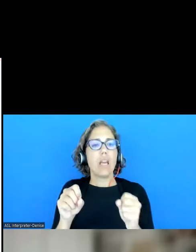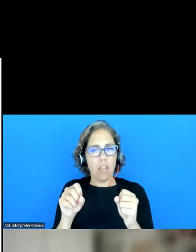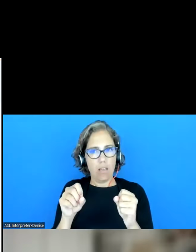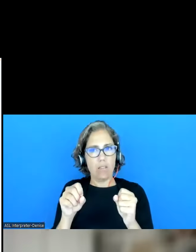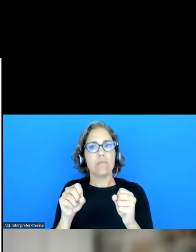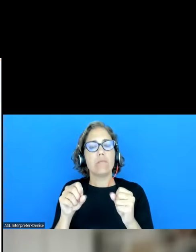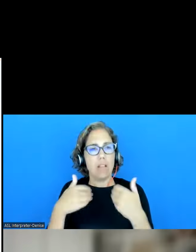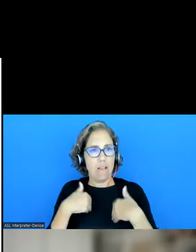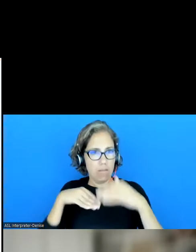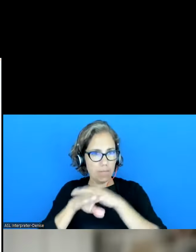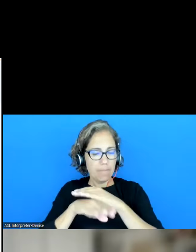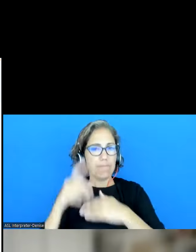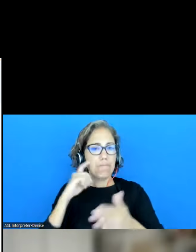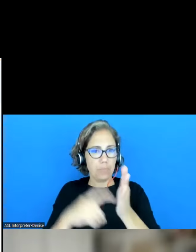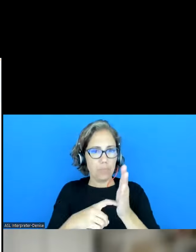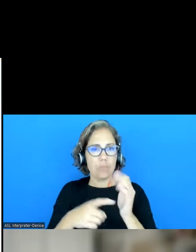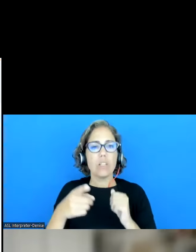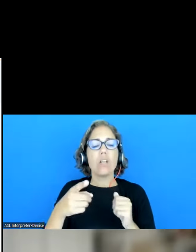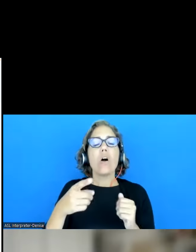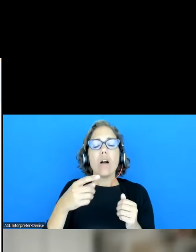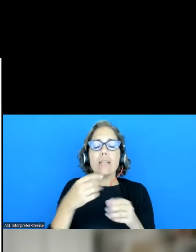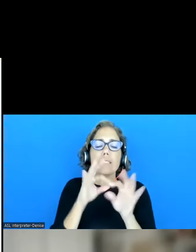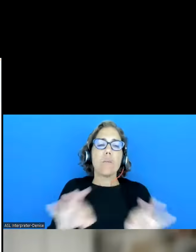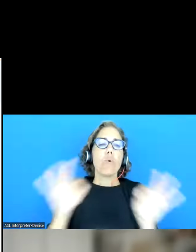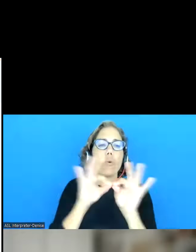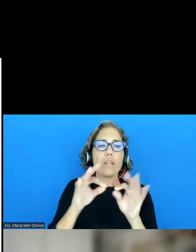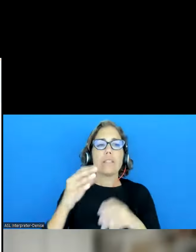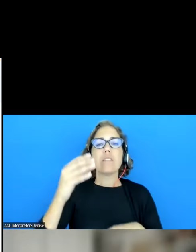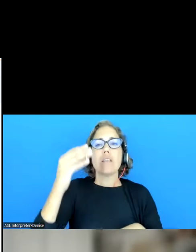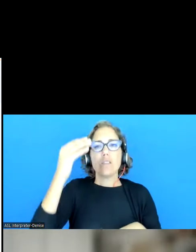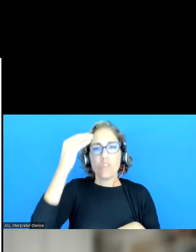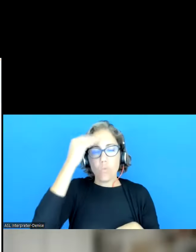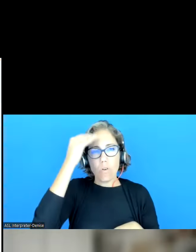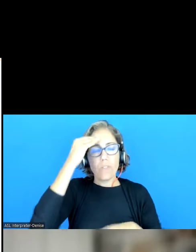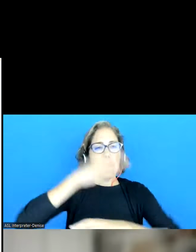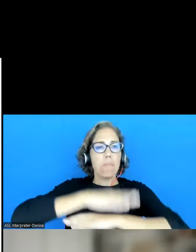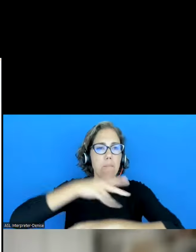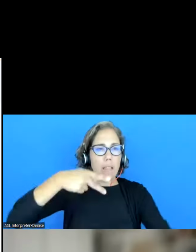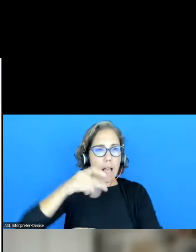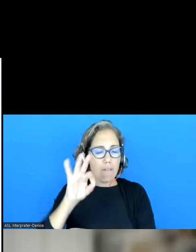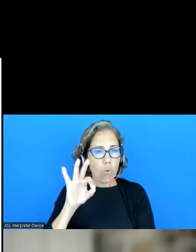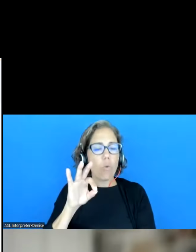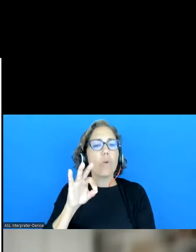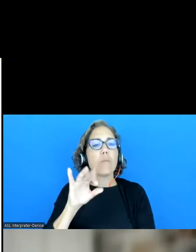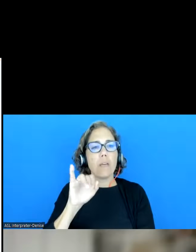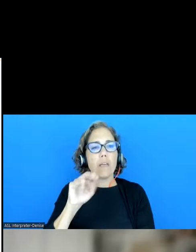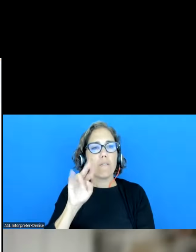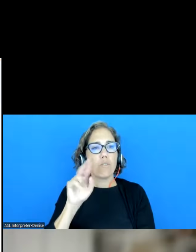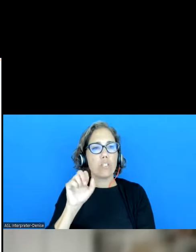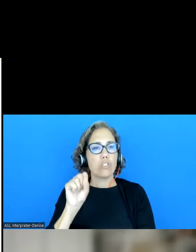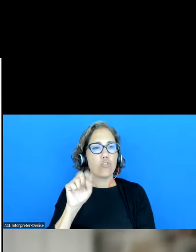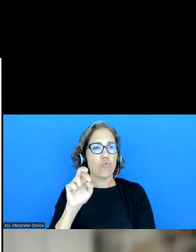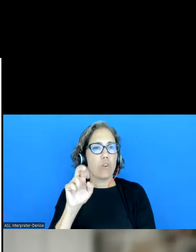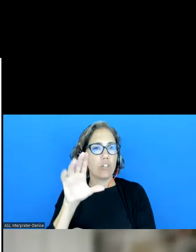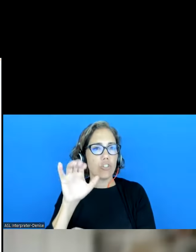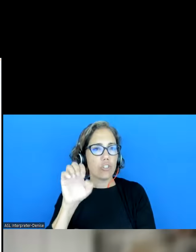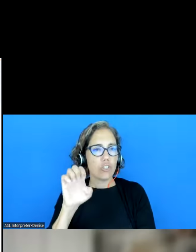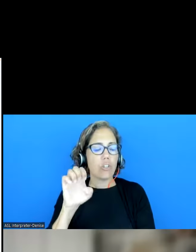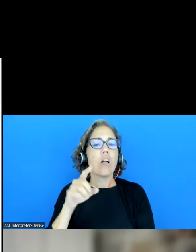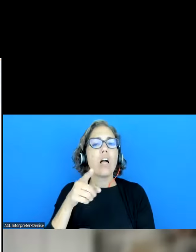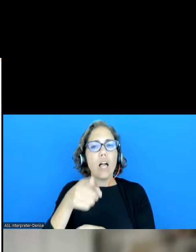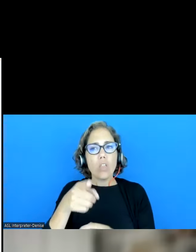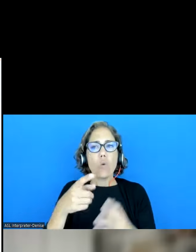aware about the technology, the infrastructure you use, it would also help you to require